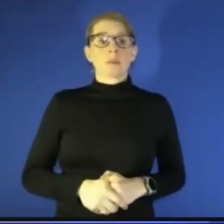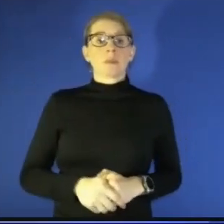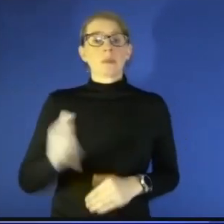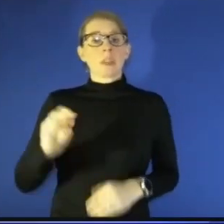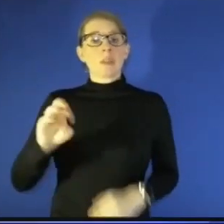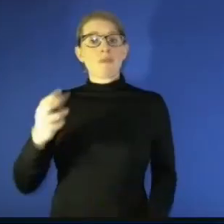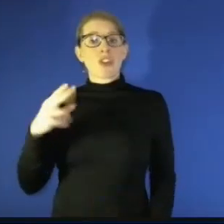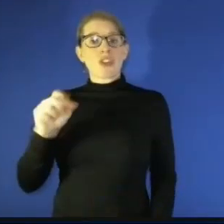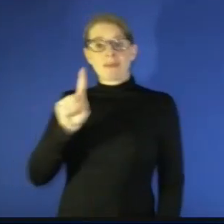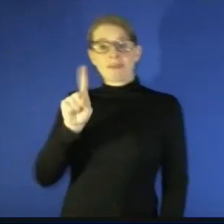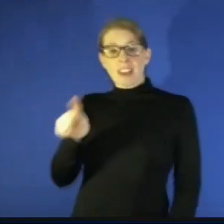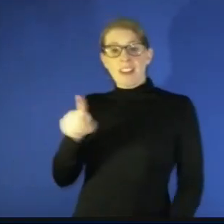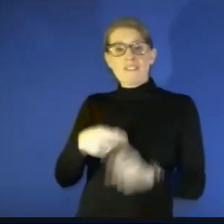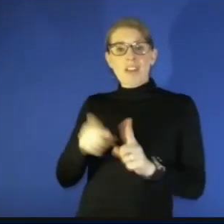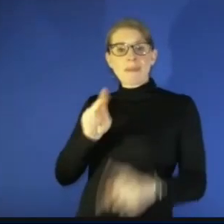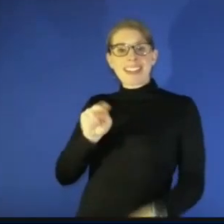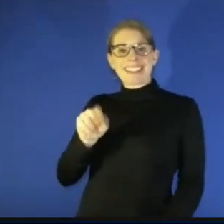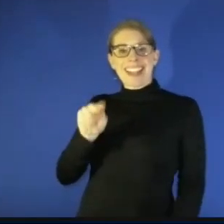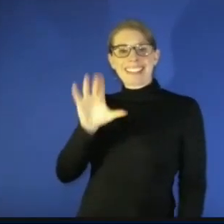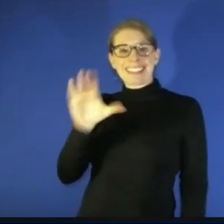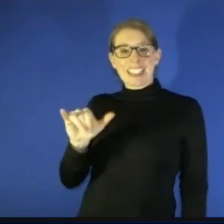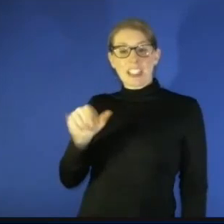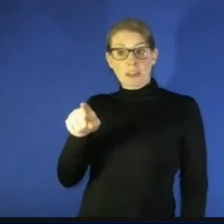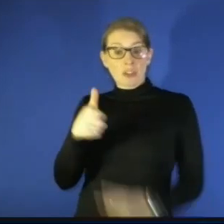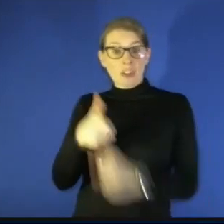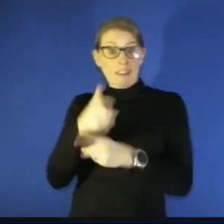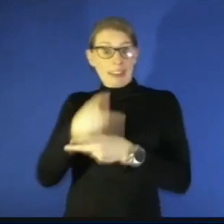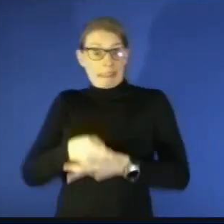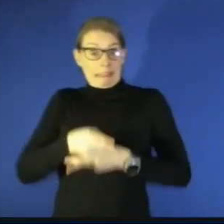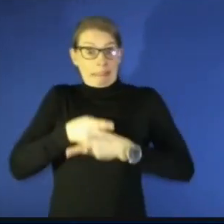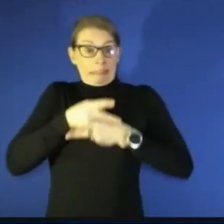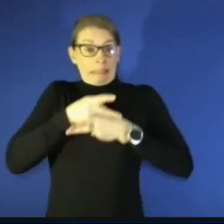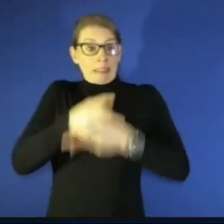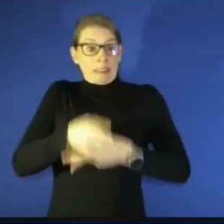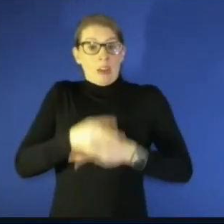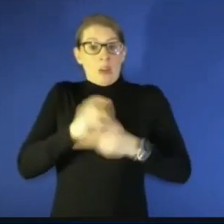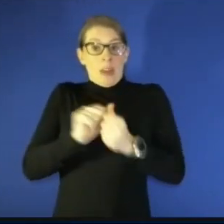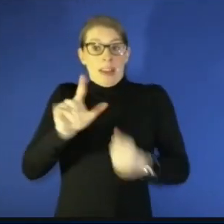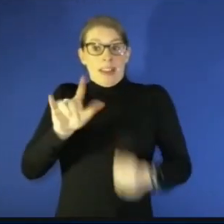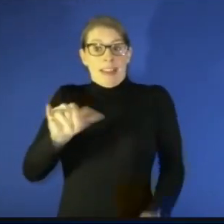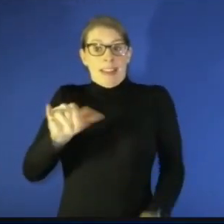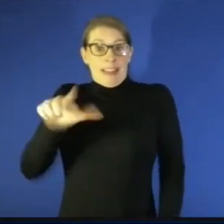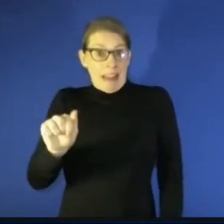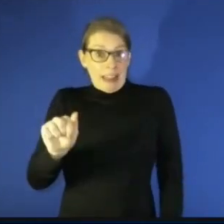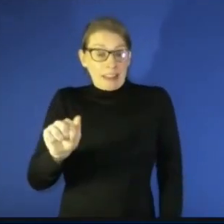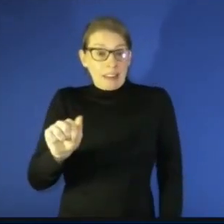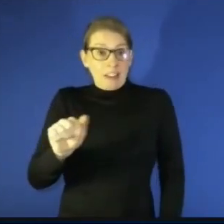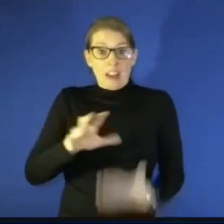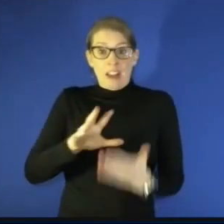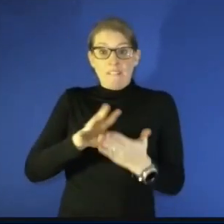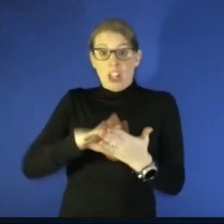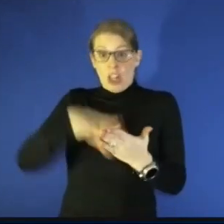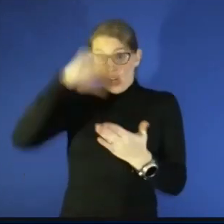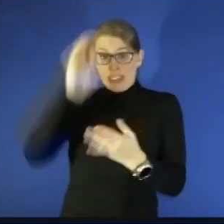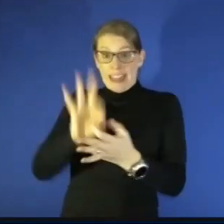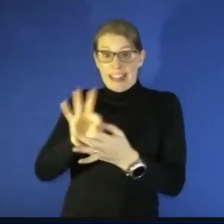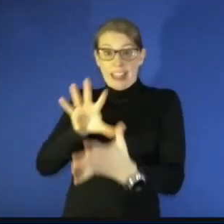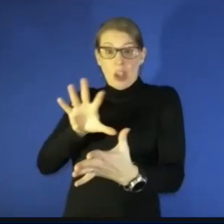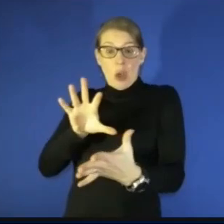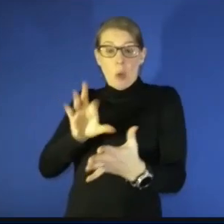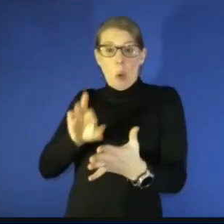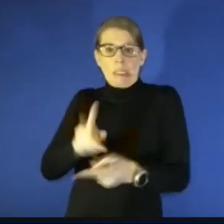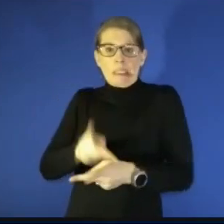from Nancy. Are you extra careful now when it comes to Layla? Have you learned to let go, or do you handle her with the kid